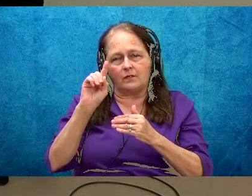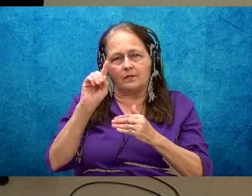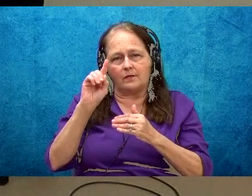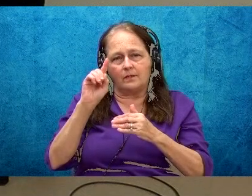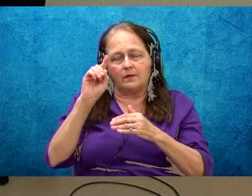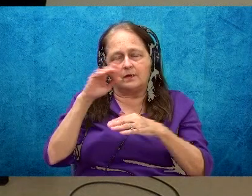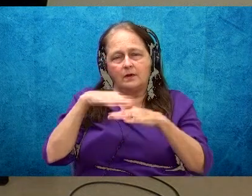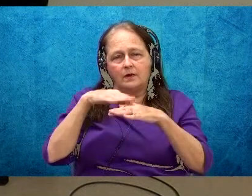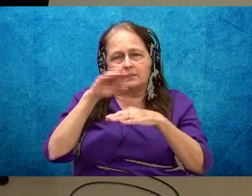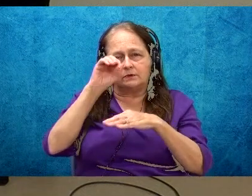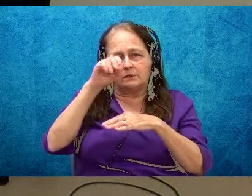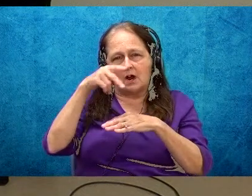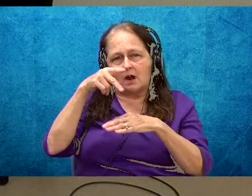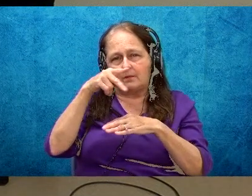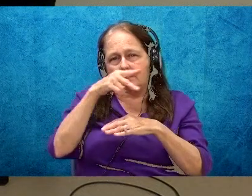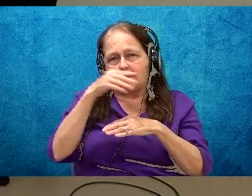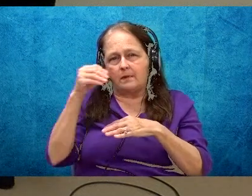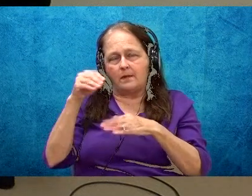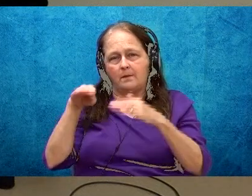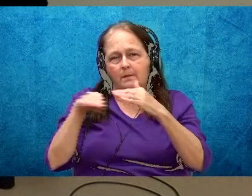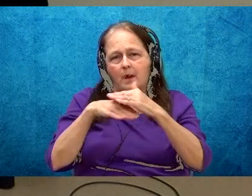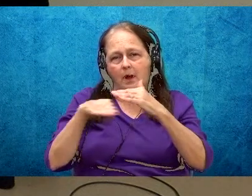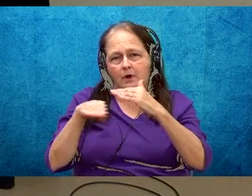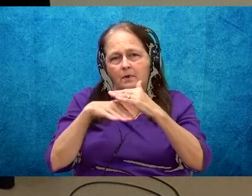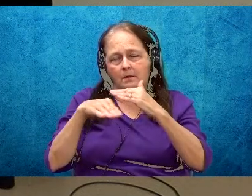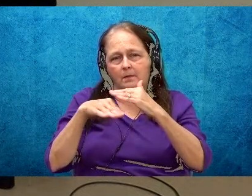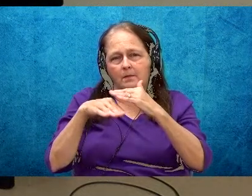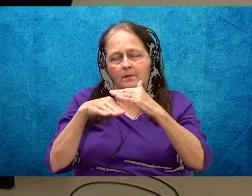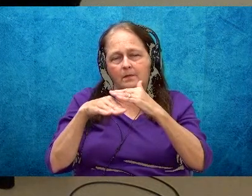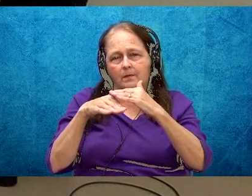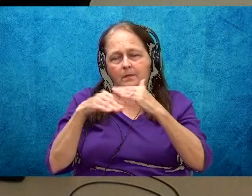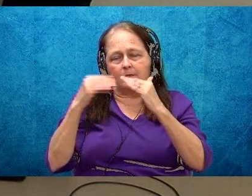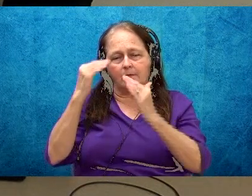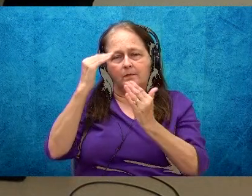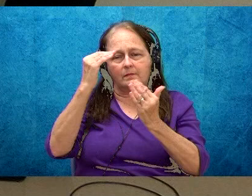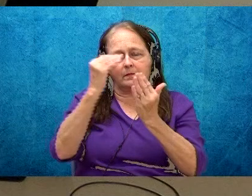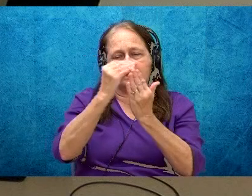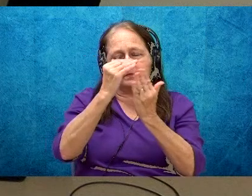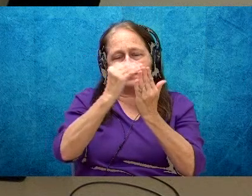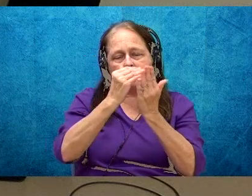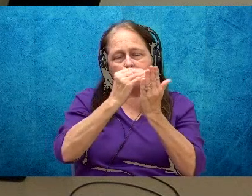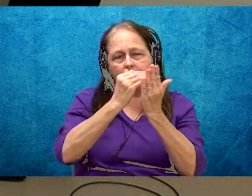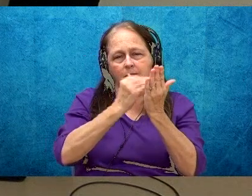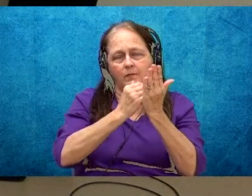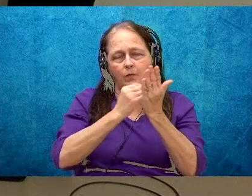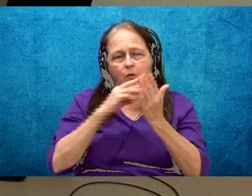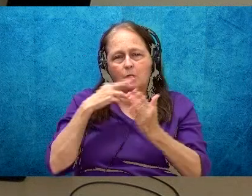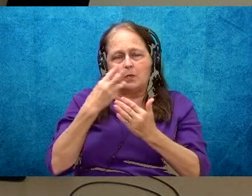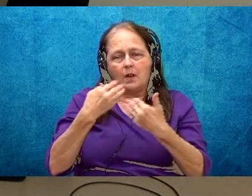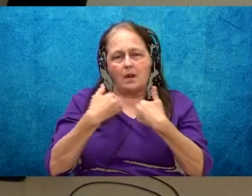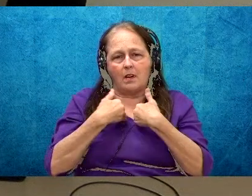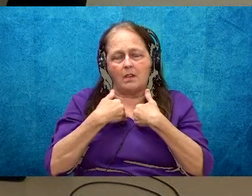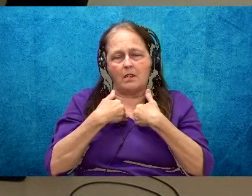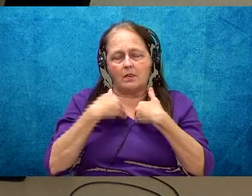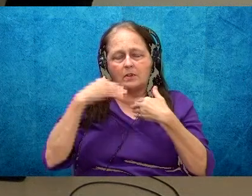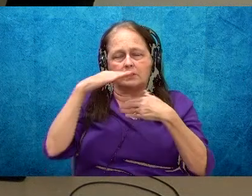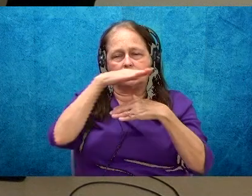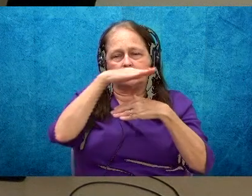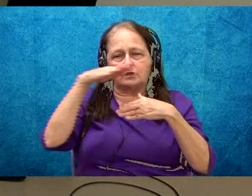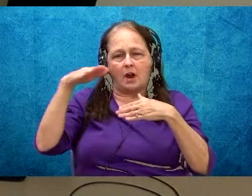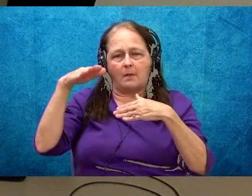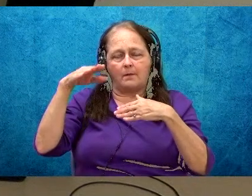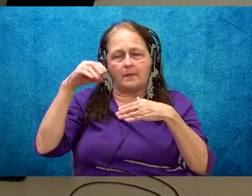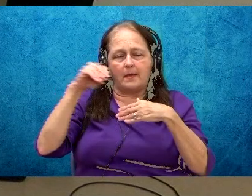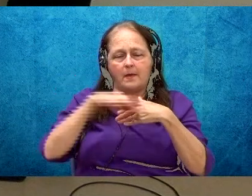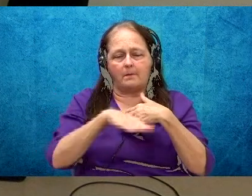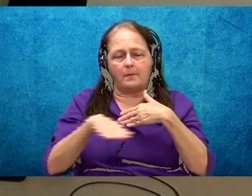top and bottom. I have all of this listed right there as well. And we have a top and a bottom,